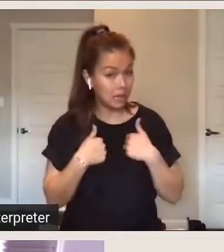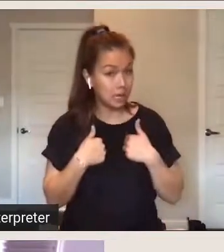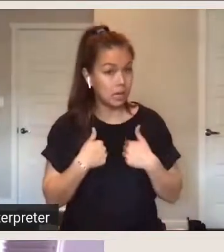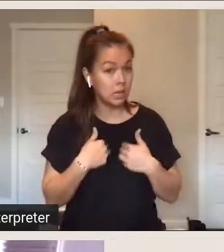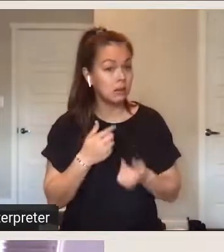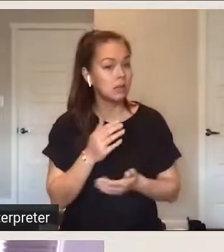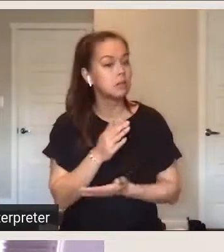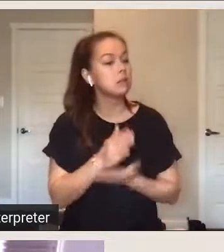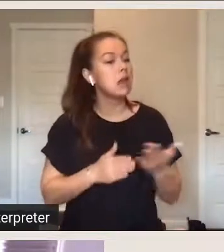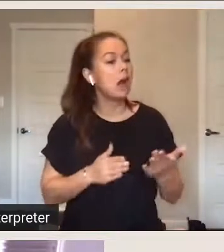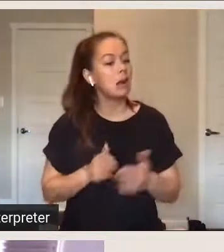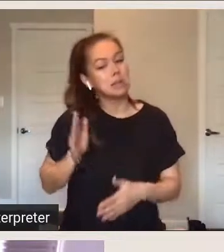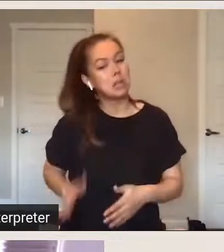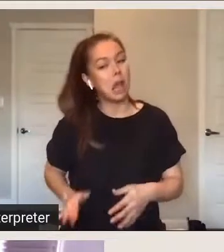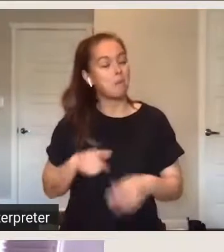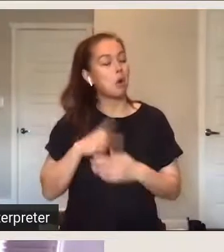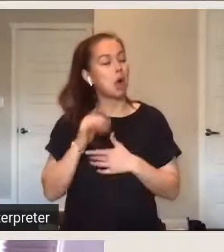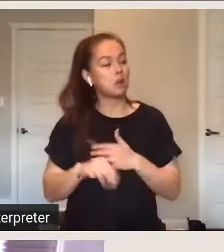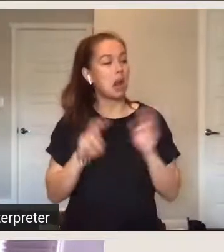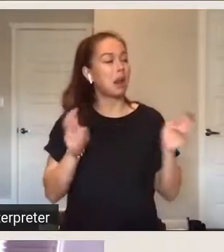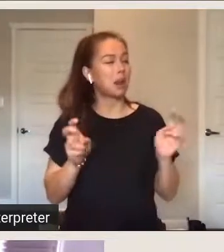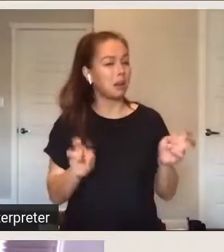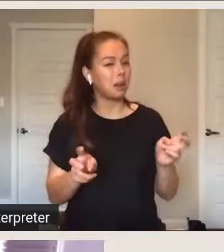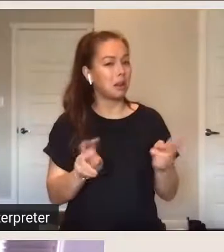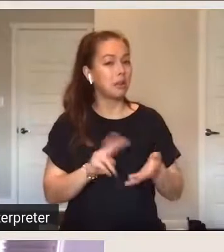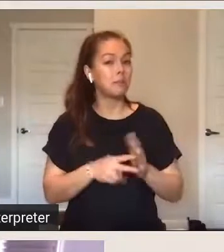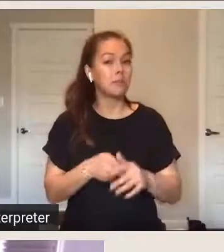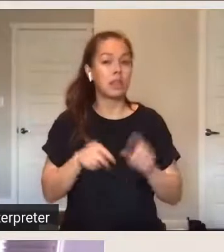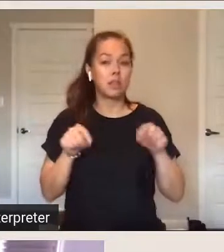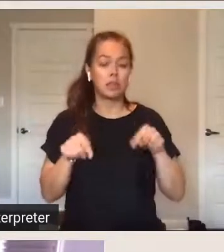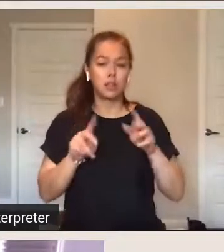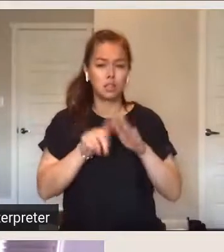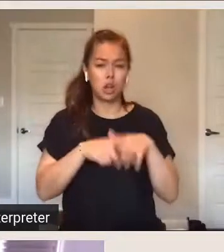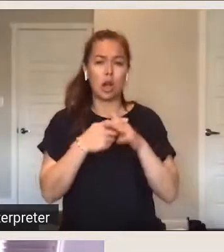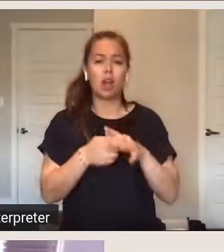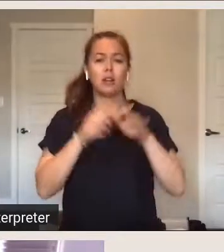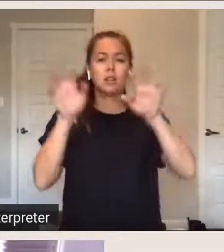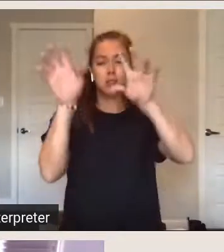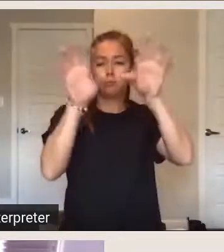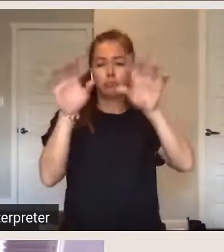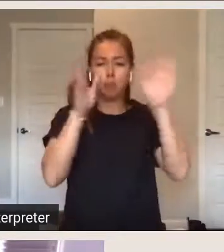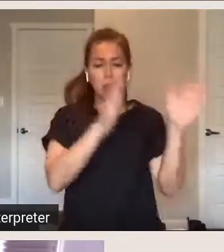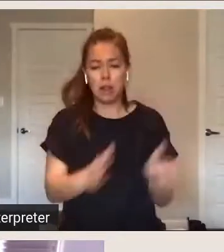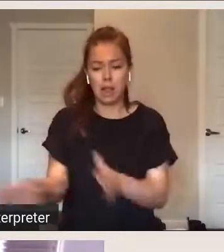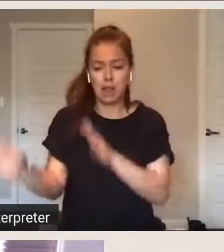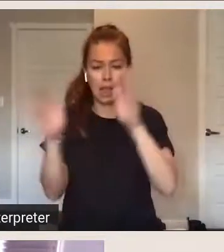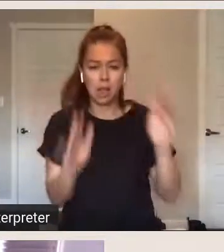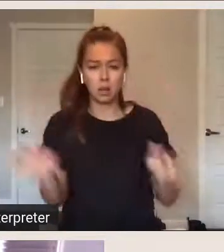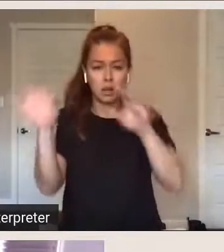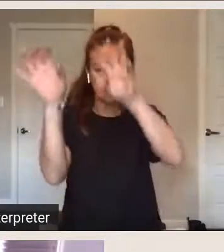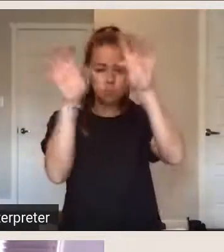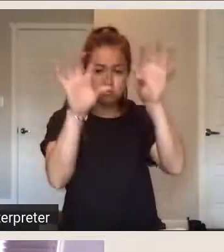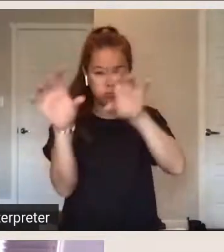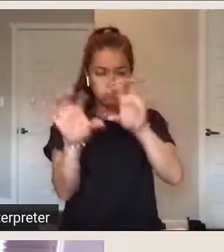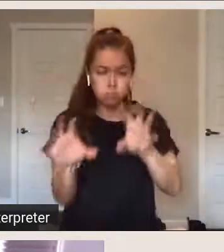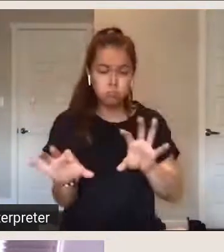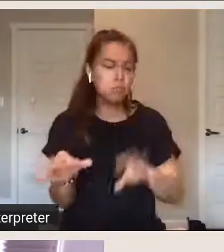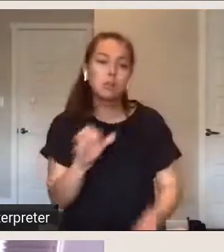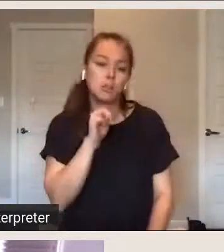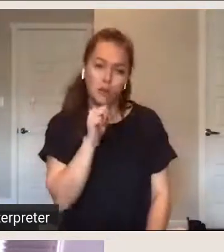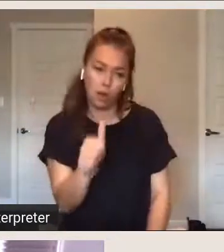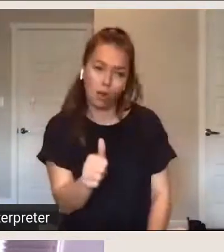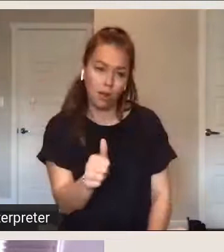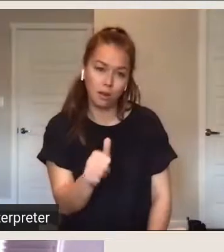for me? So it didn't really start as like a well-designed program. That's why we use the voiceover script,